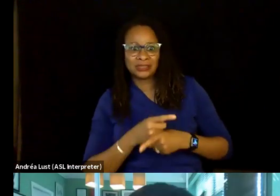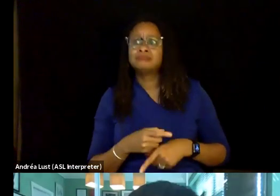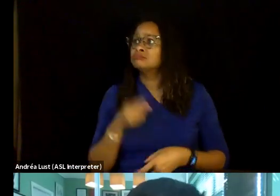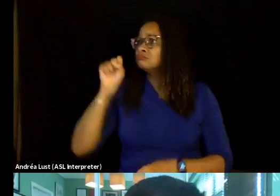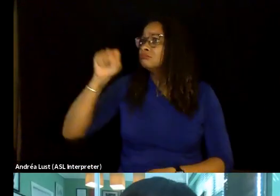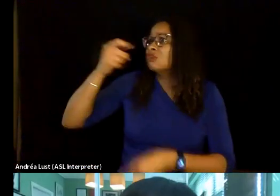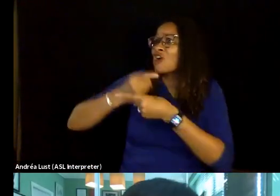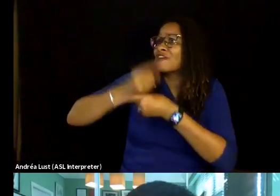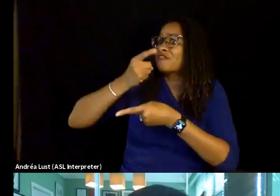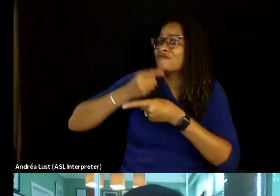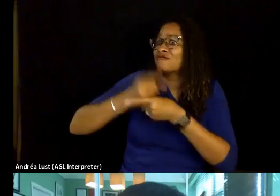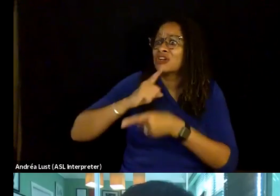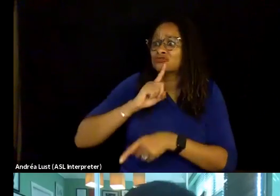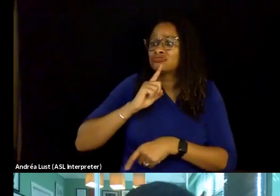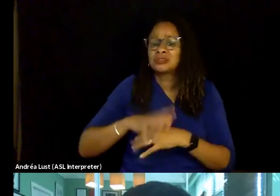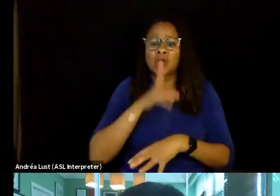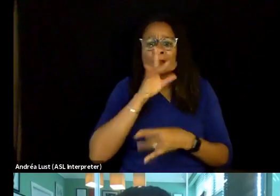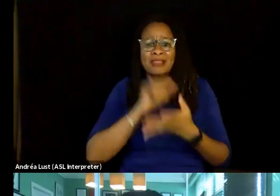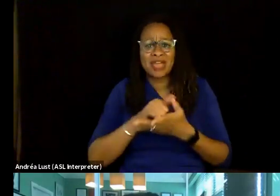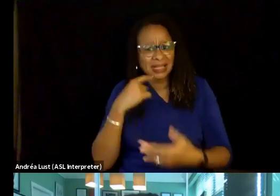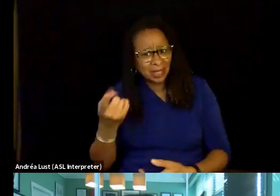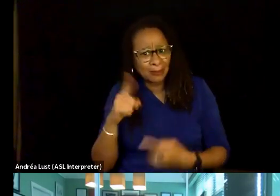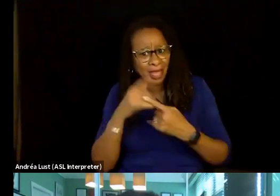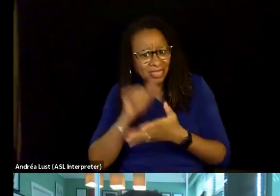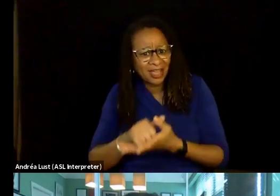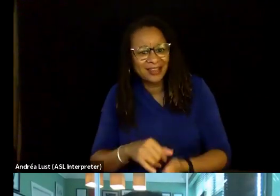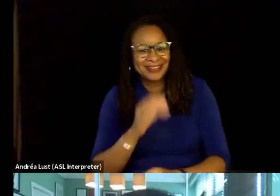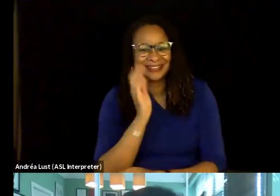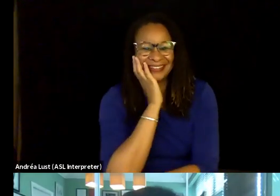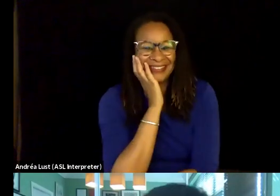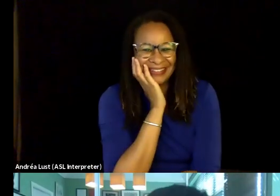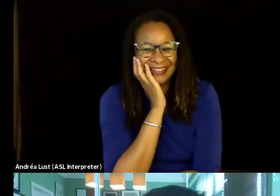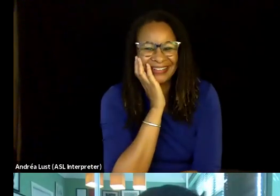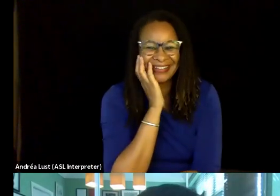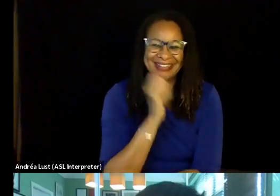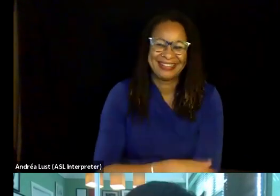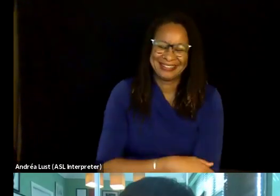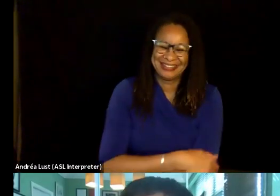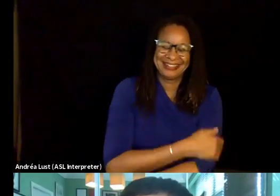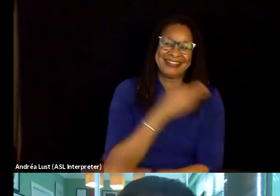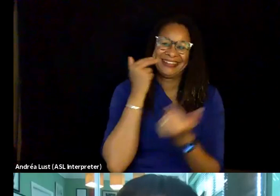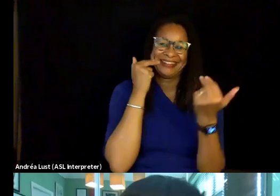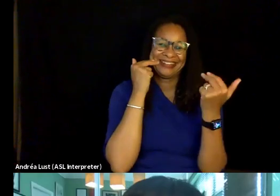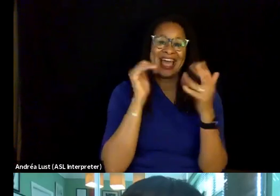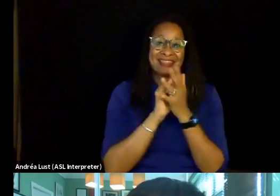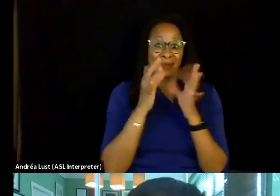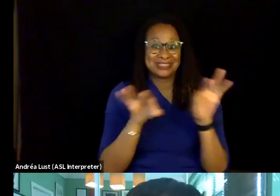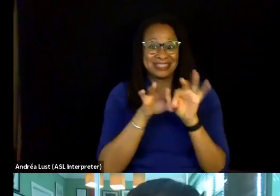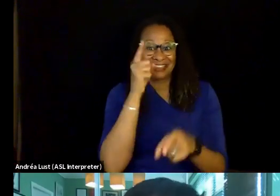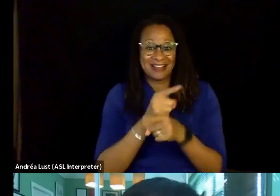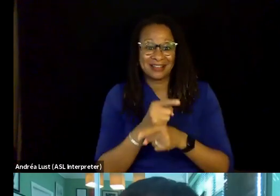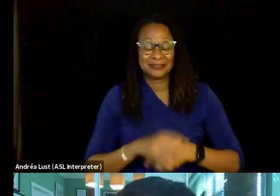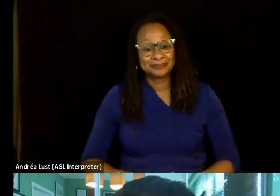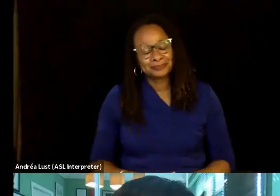right. That's actually, talk about that, Maria. Talk about that. So funny. That was key, right?